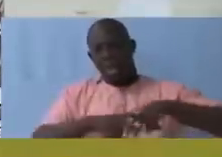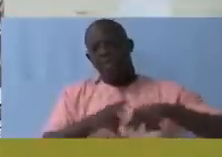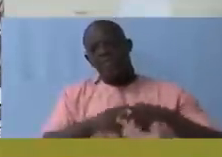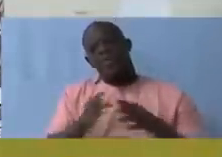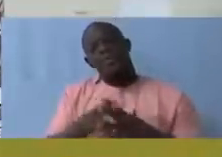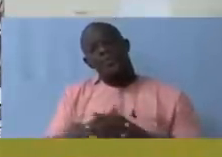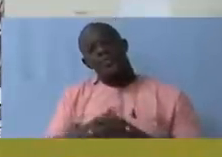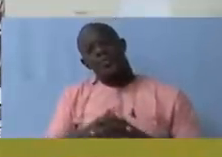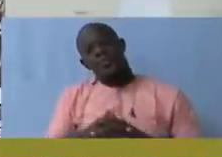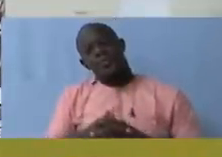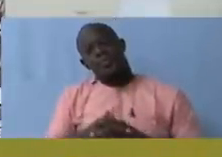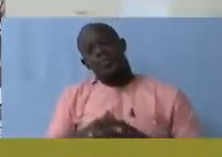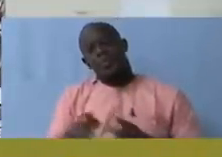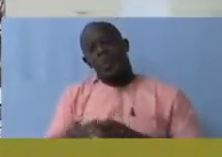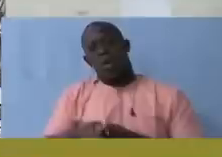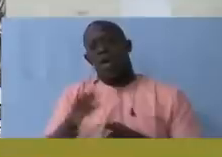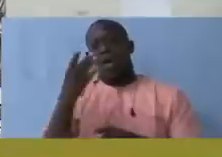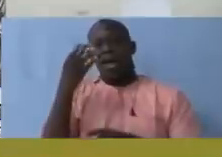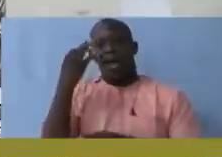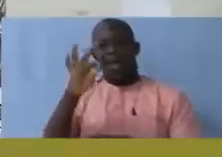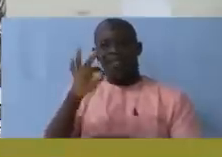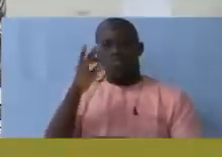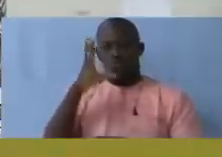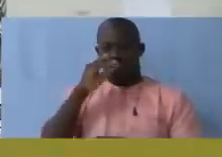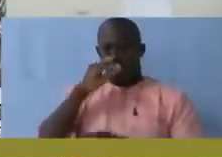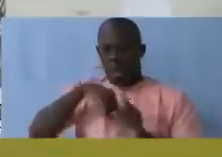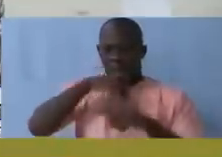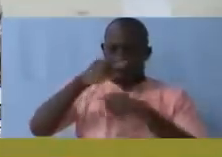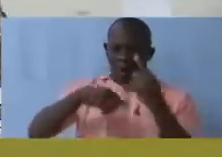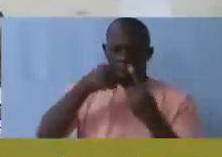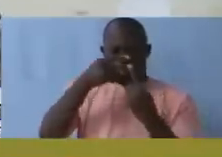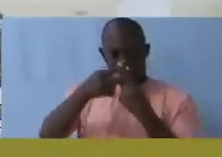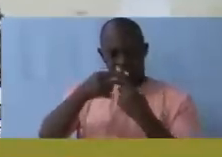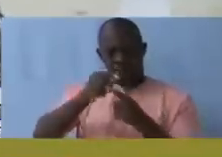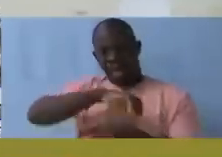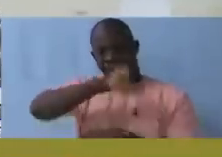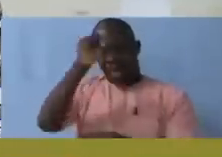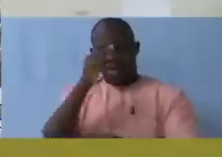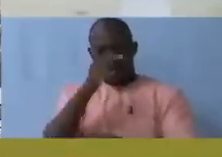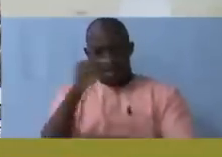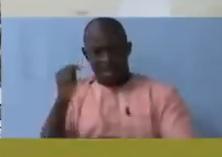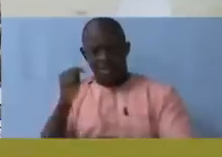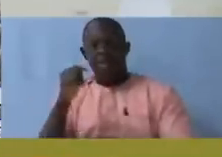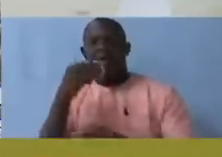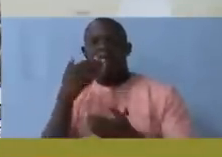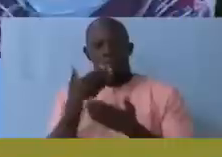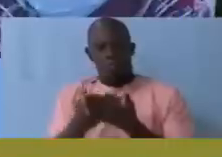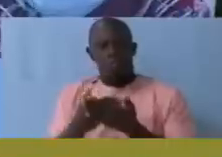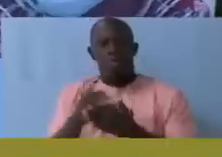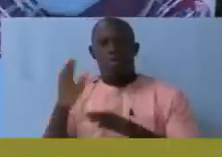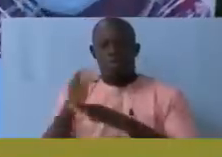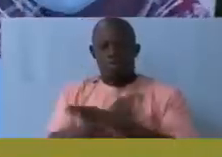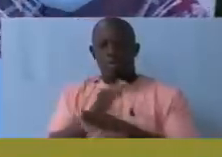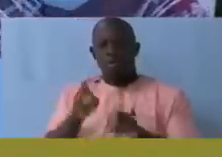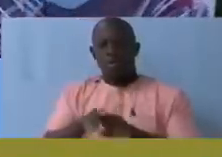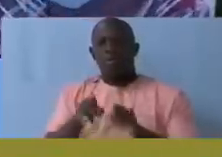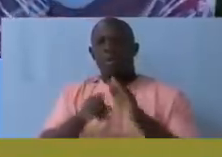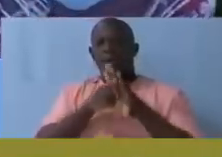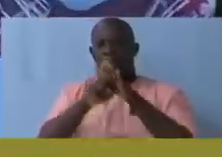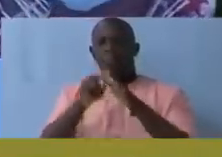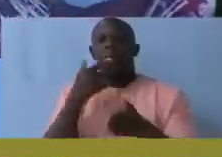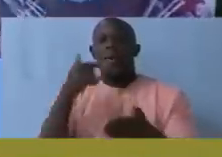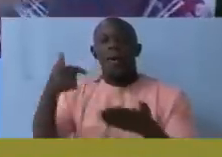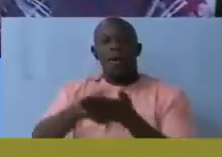When you talk about negative or positive, because already samples that are taken to Egypt or Morocco, they are all